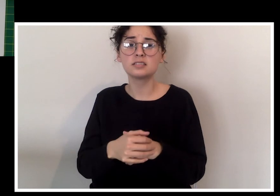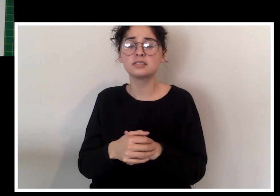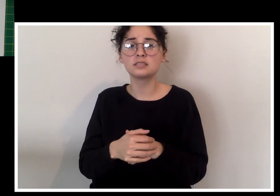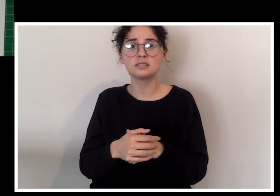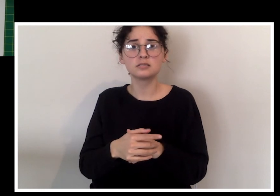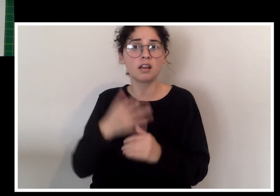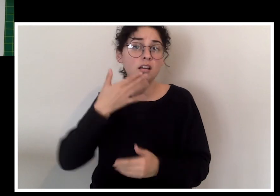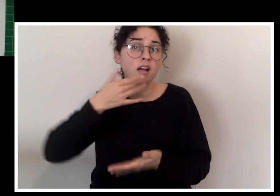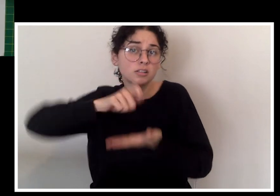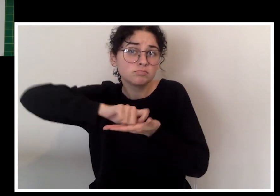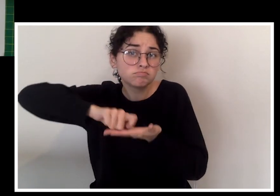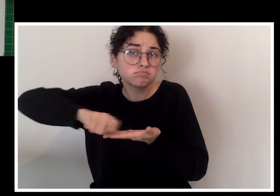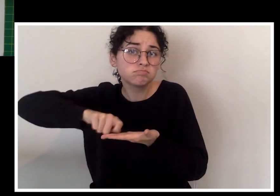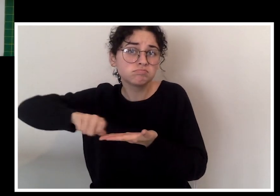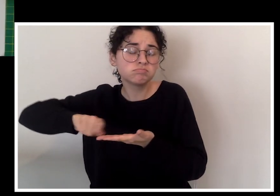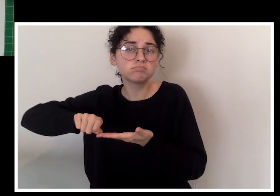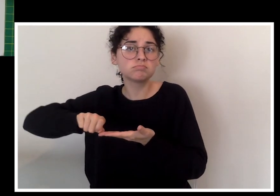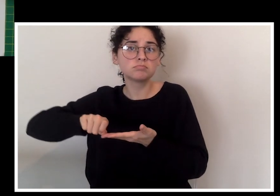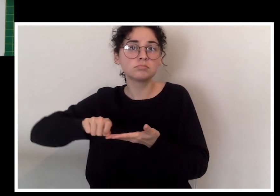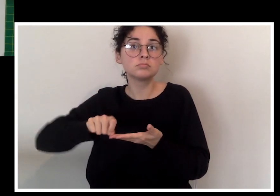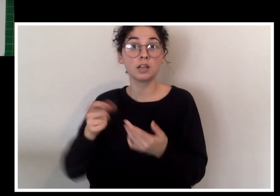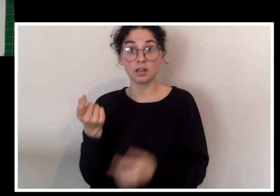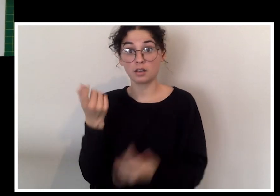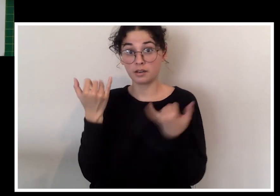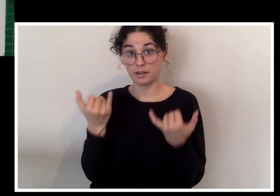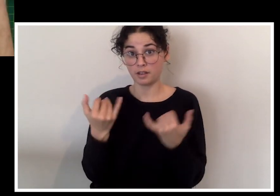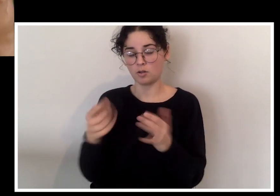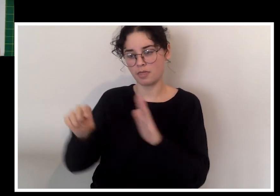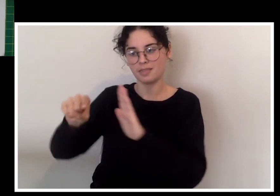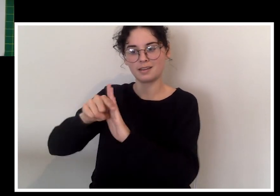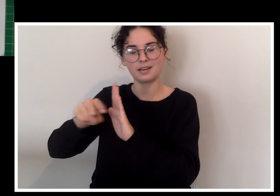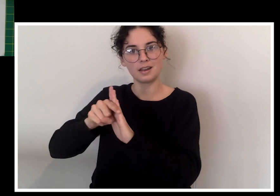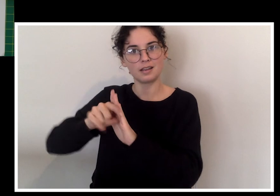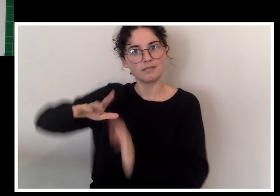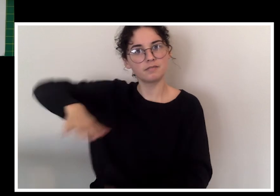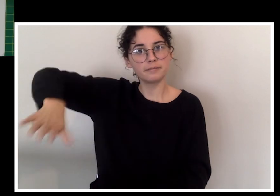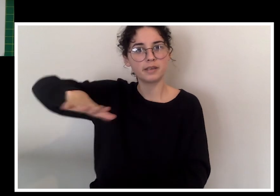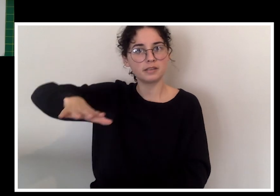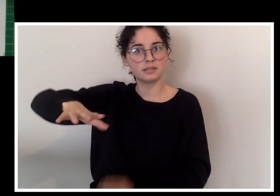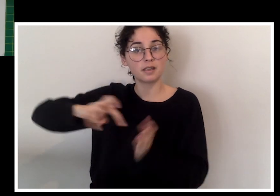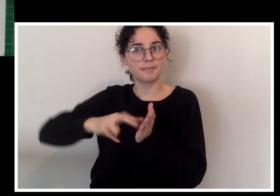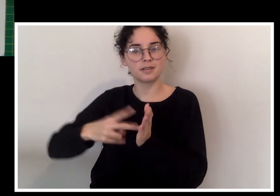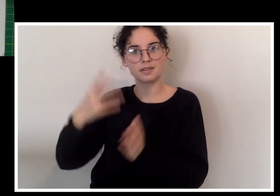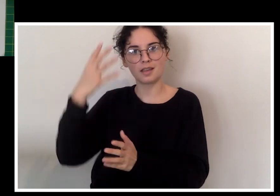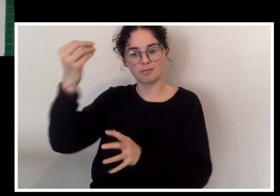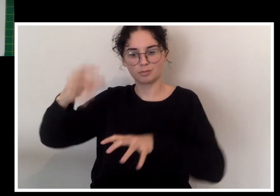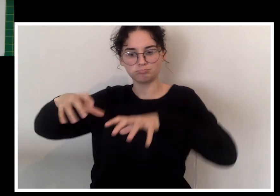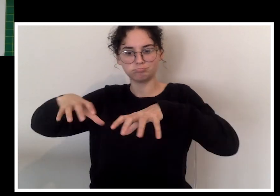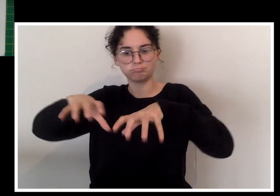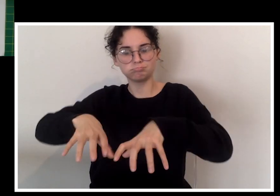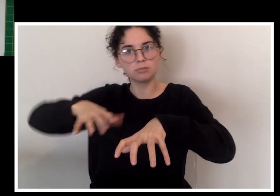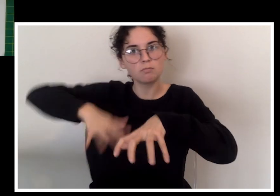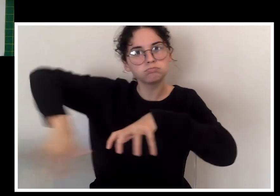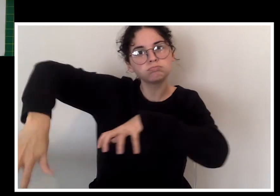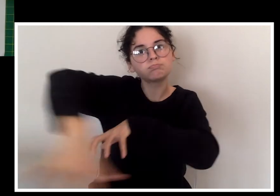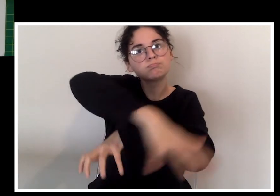of this. The negative space, guys, is what's on the outside, or in between if you have